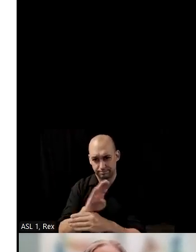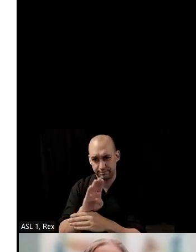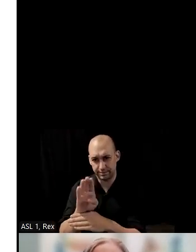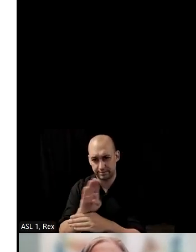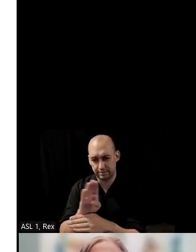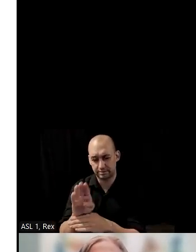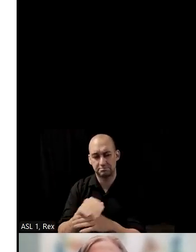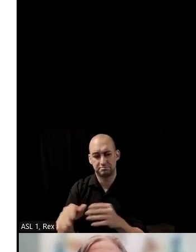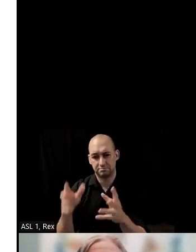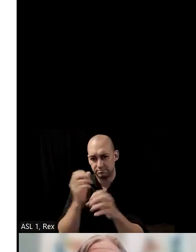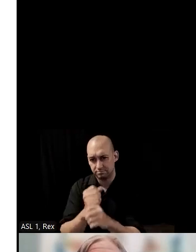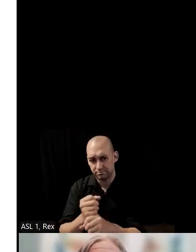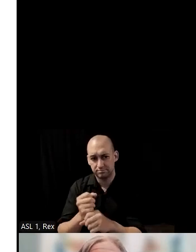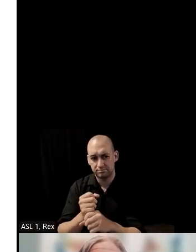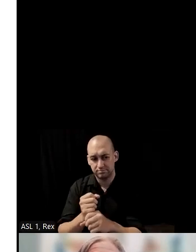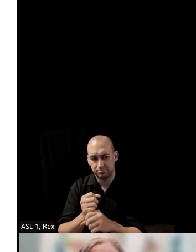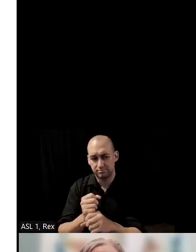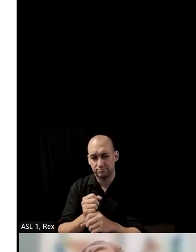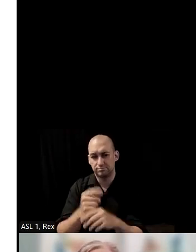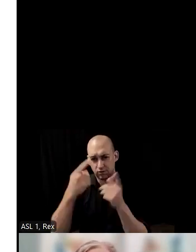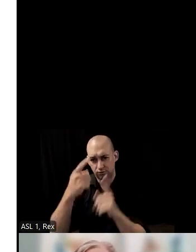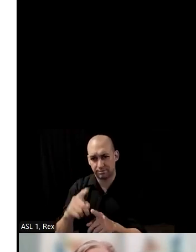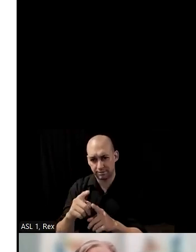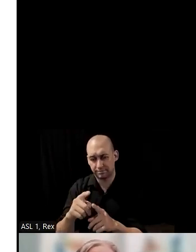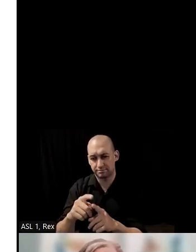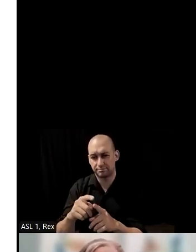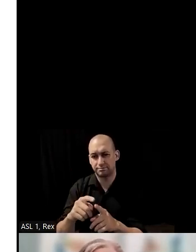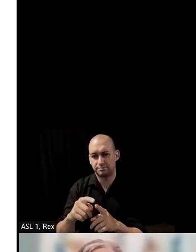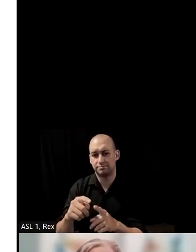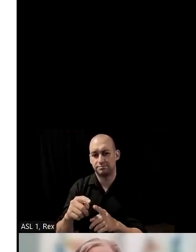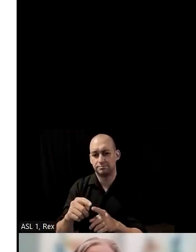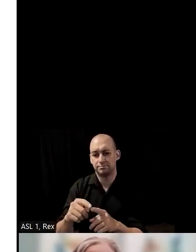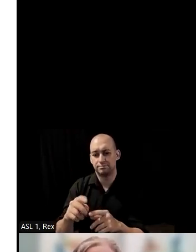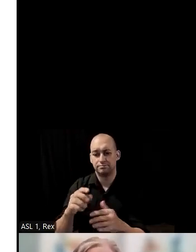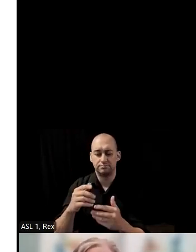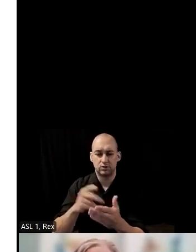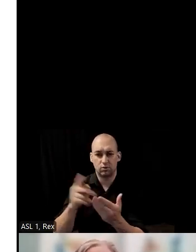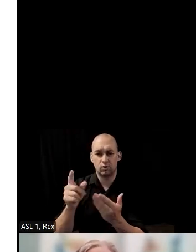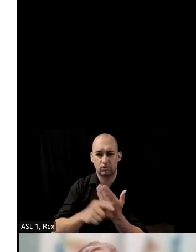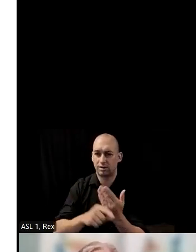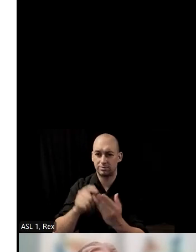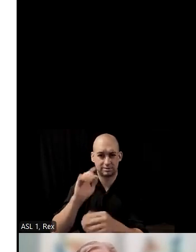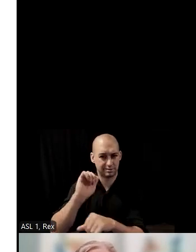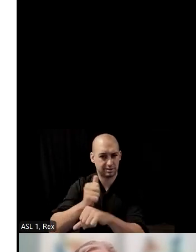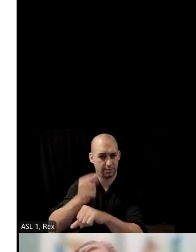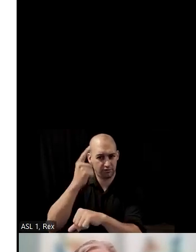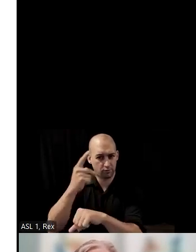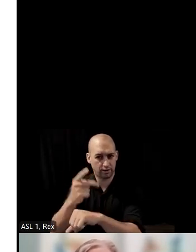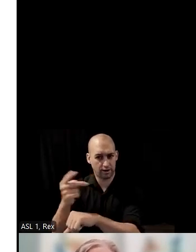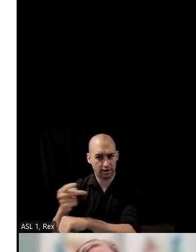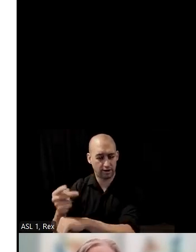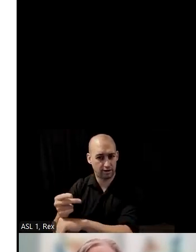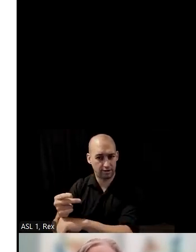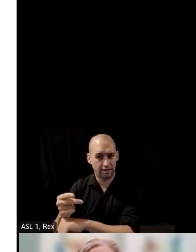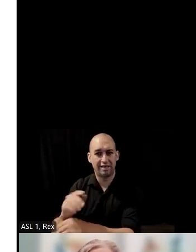come to some agreements. And so there were a number of programs that had been slated for some cuts that did actually stay in the